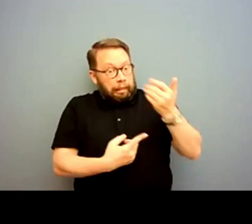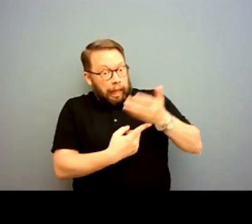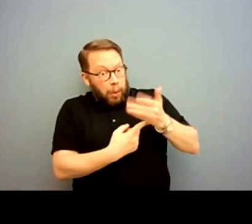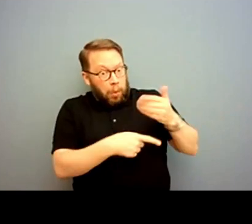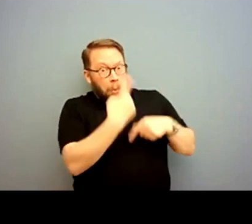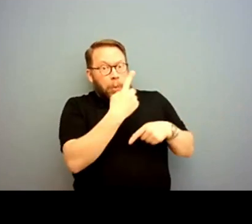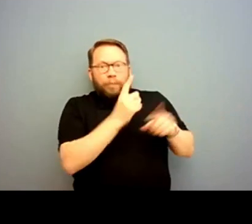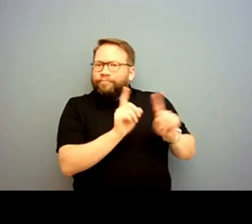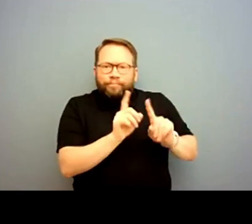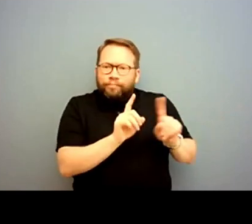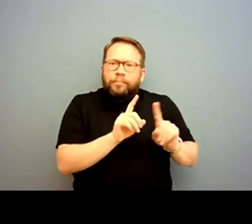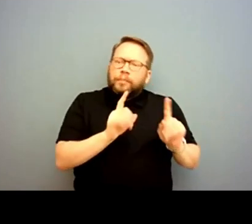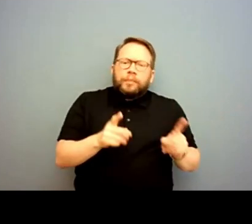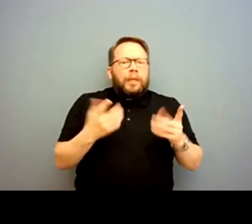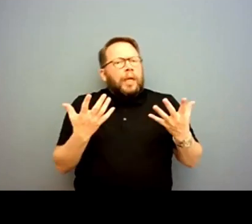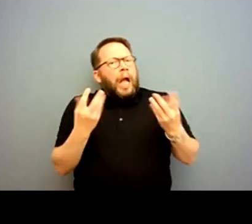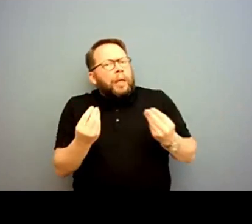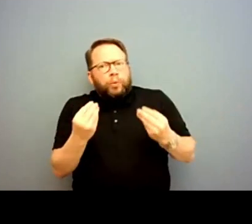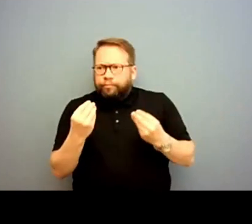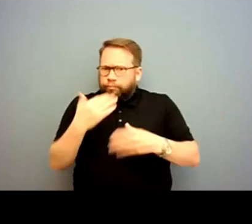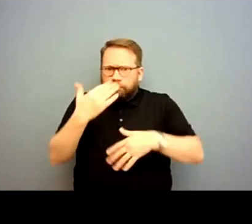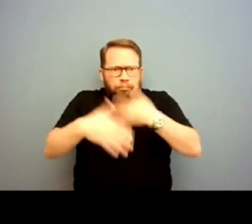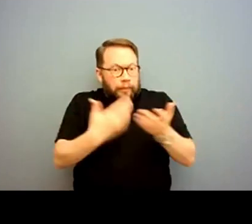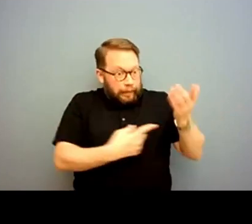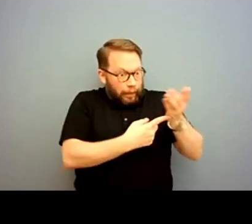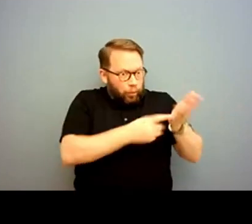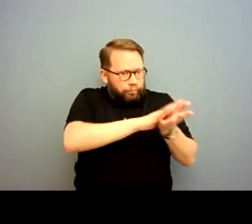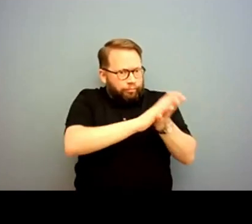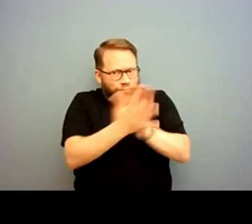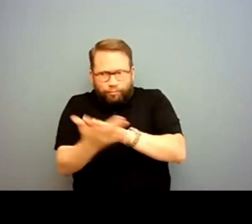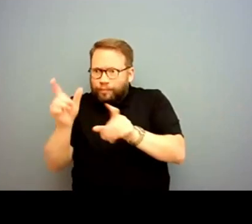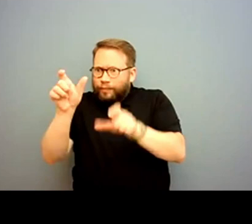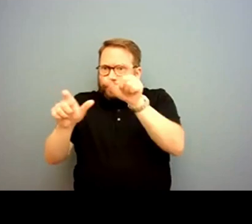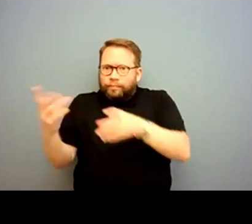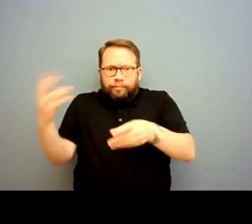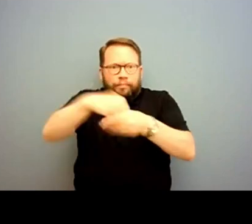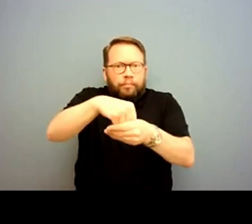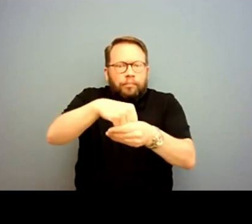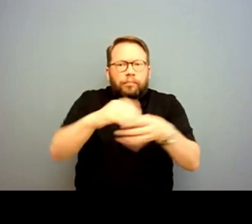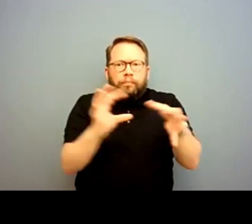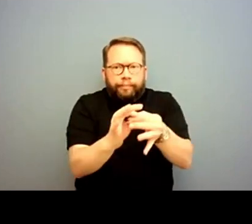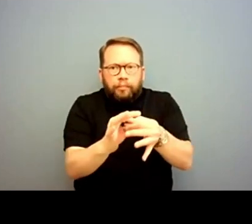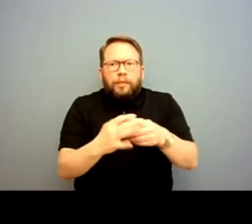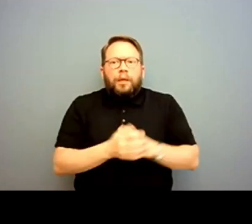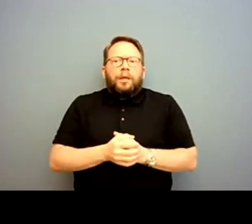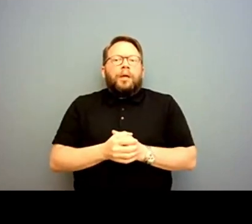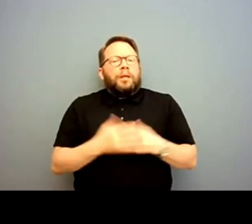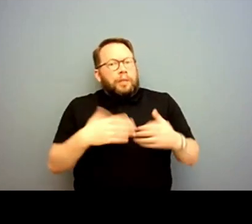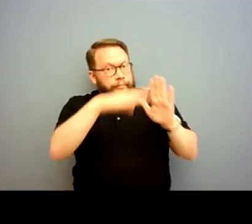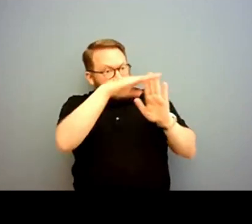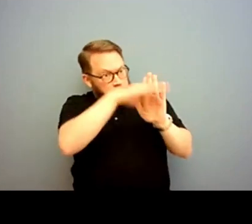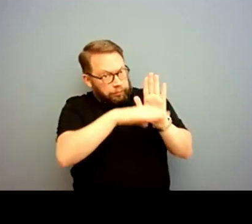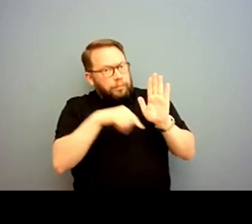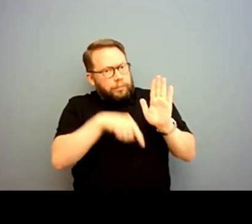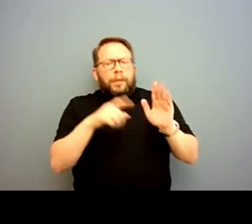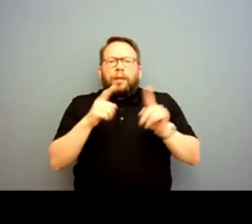Policies on disability must be viewed from a human rights perspective as well, which the United Nations